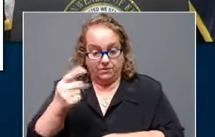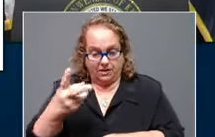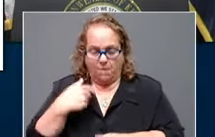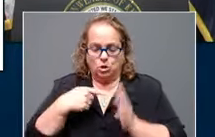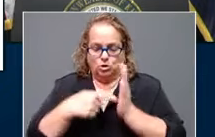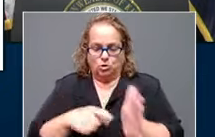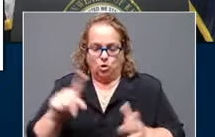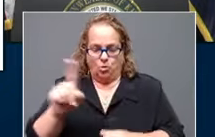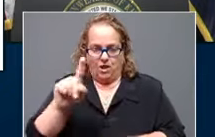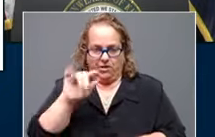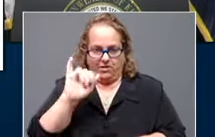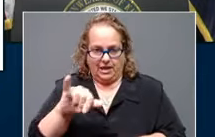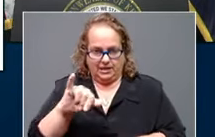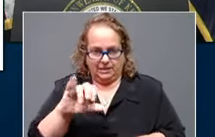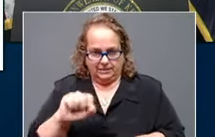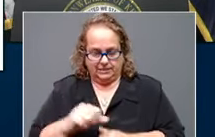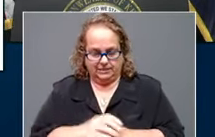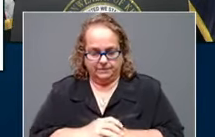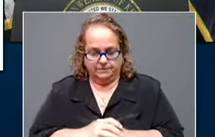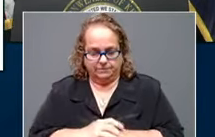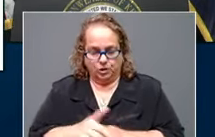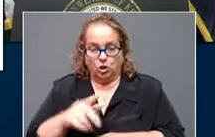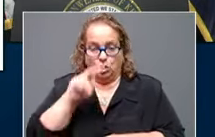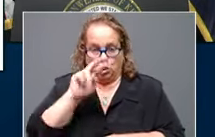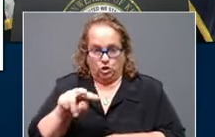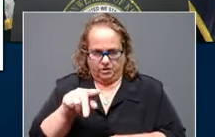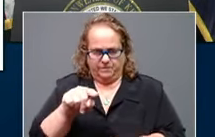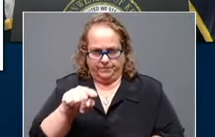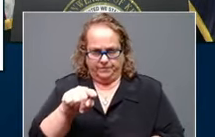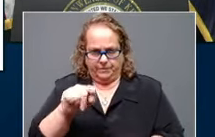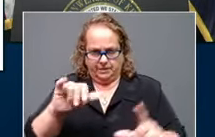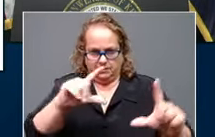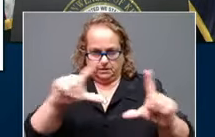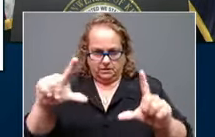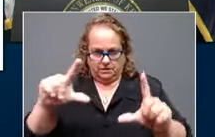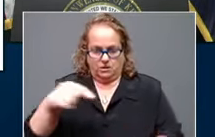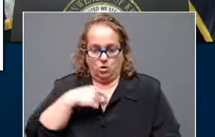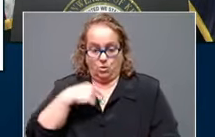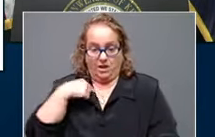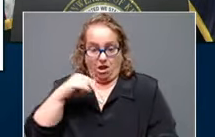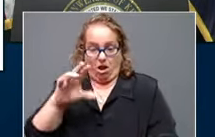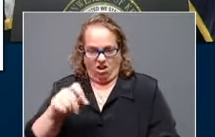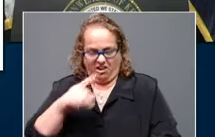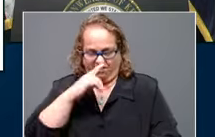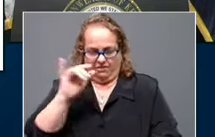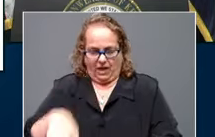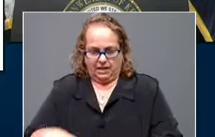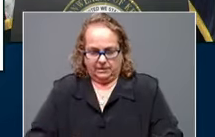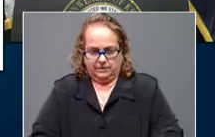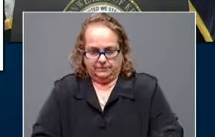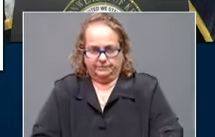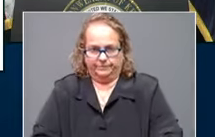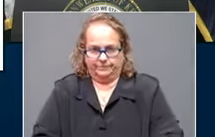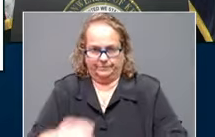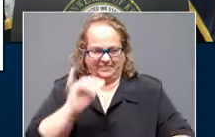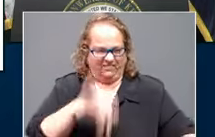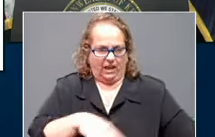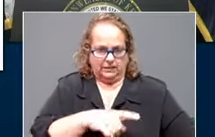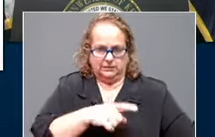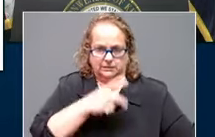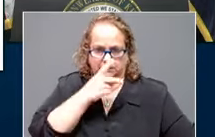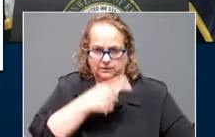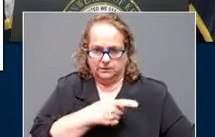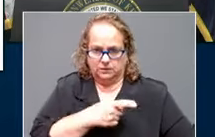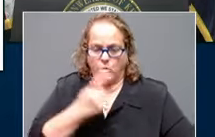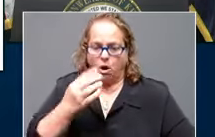amazing Kentuckians, children of God, irreplaceable, that are no longer with us. When we